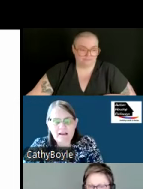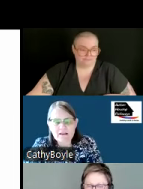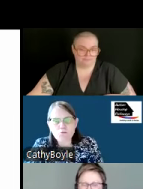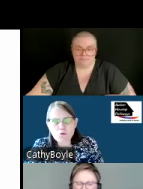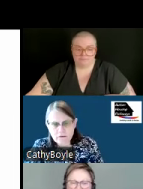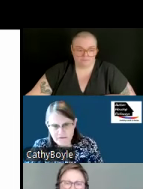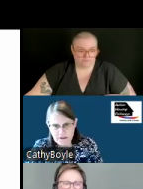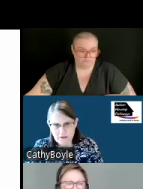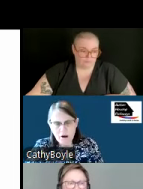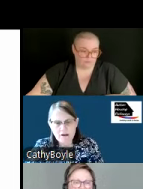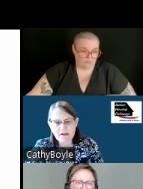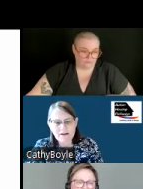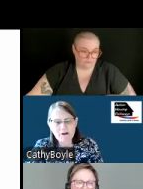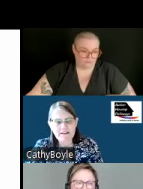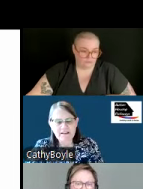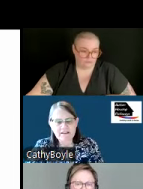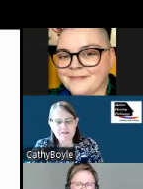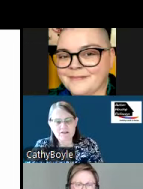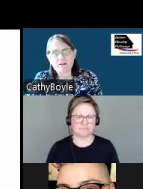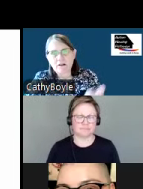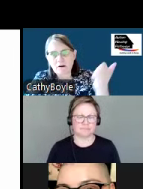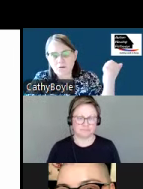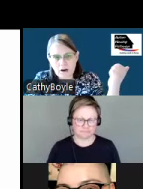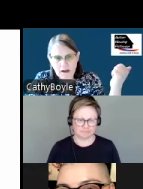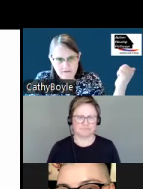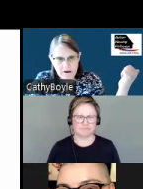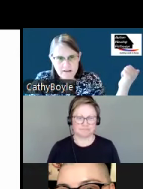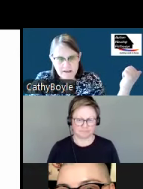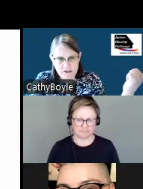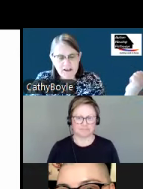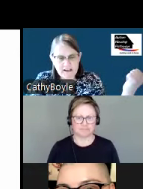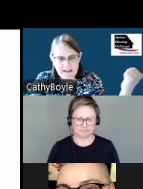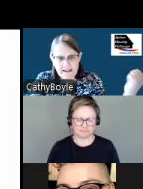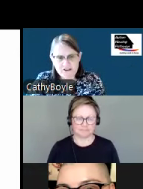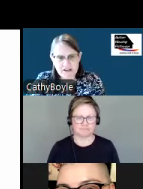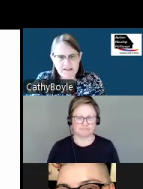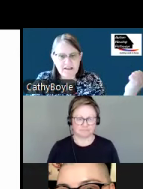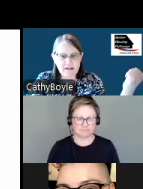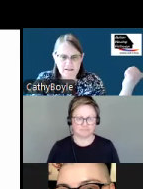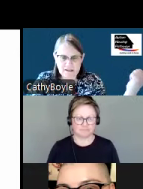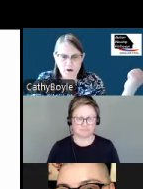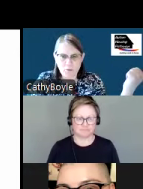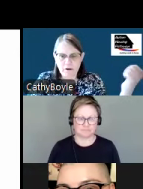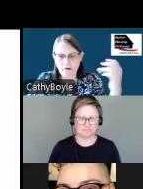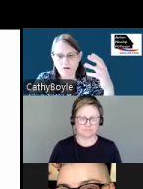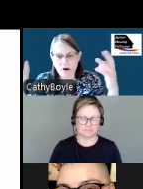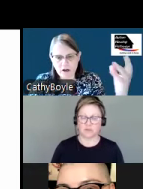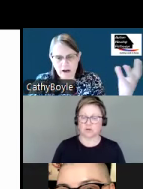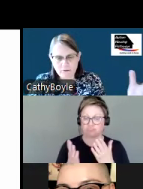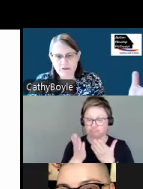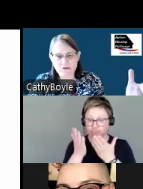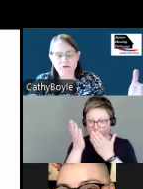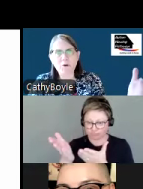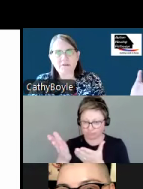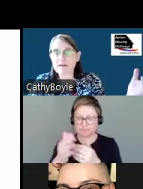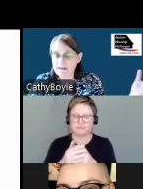And as a rule of thumb, our timeline is apply for Section 8 at age 18. That's why we call our